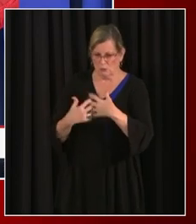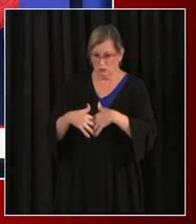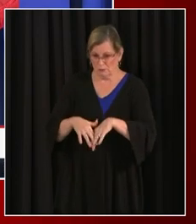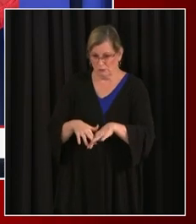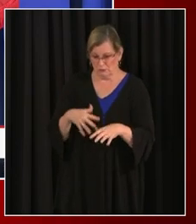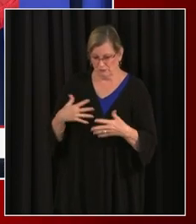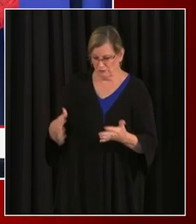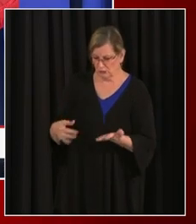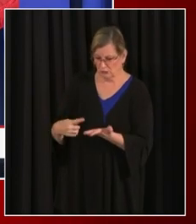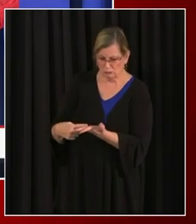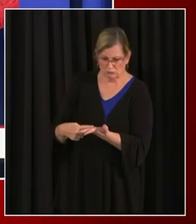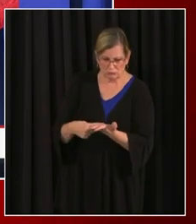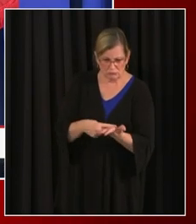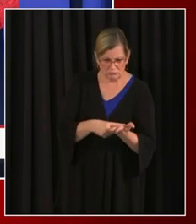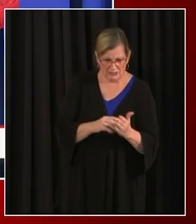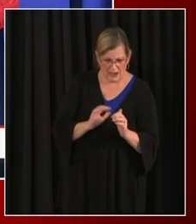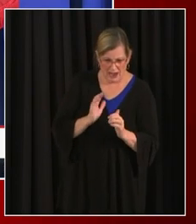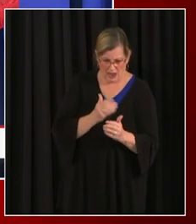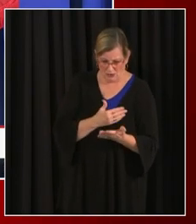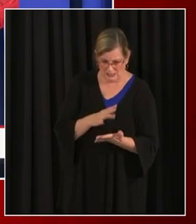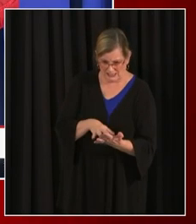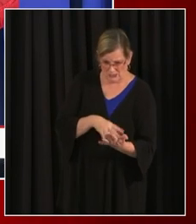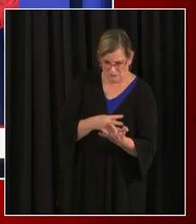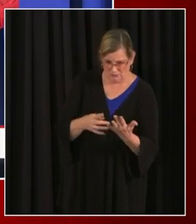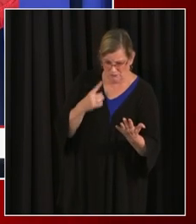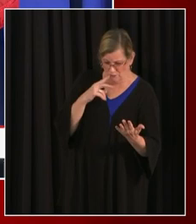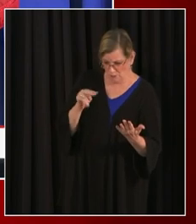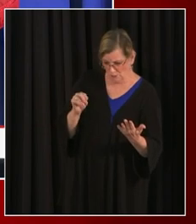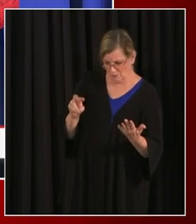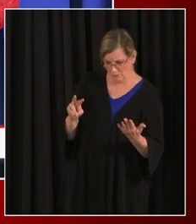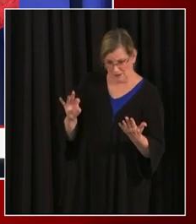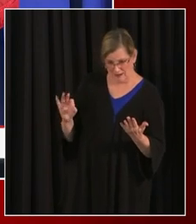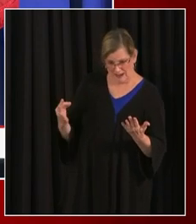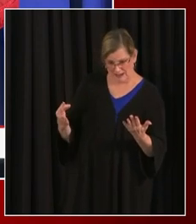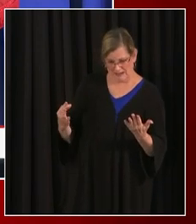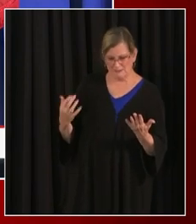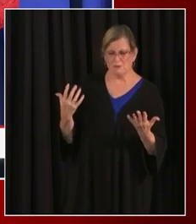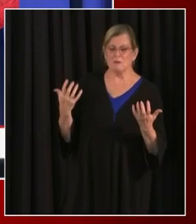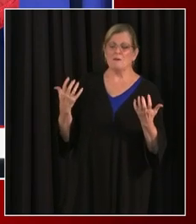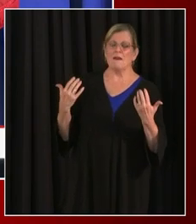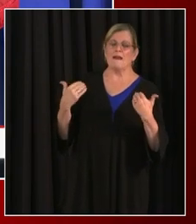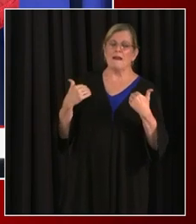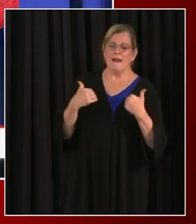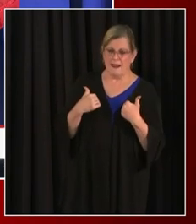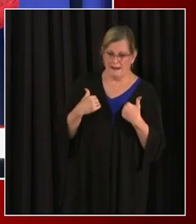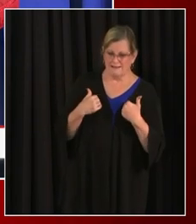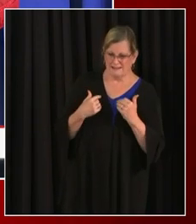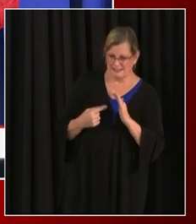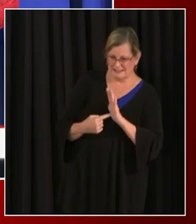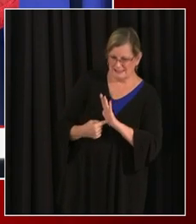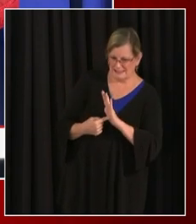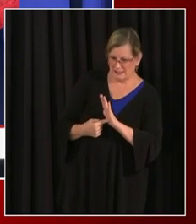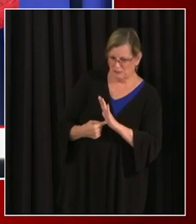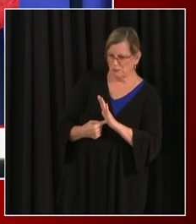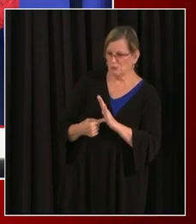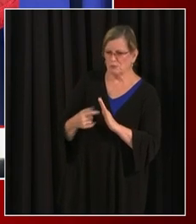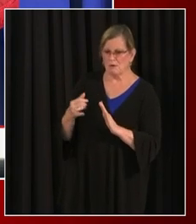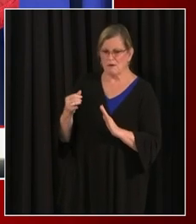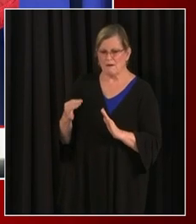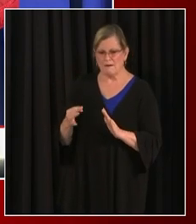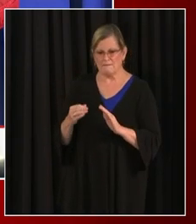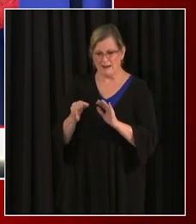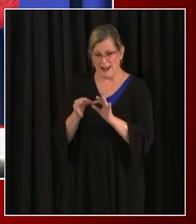talk about our schedule for November the 9th, we want to have sample language that they